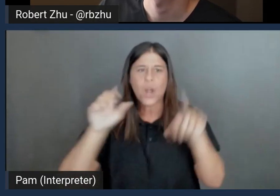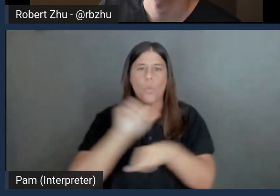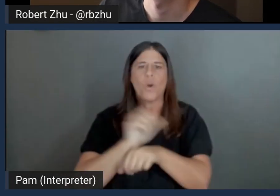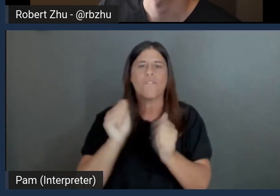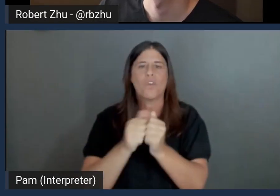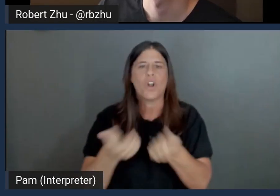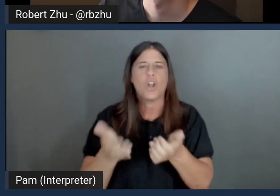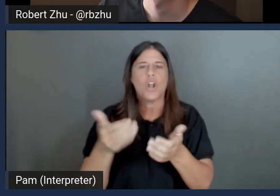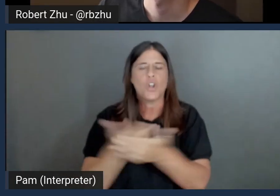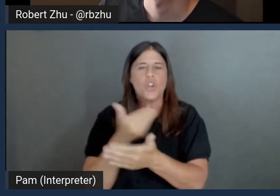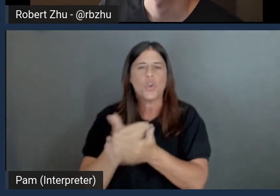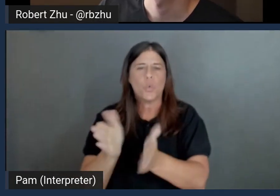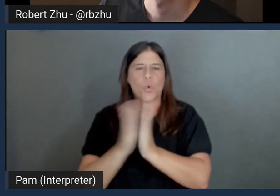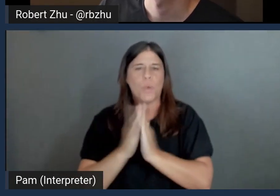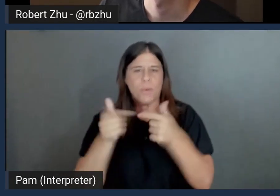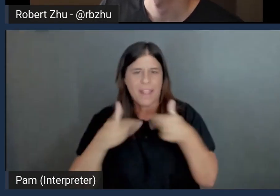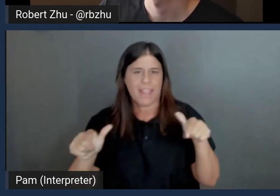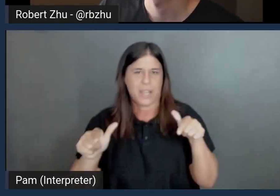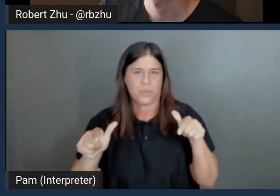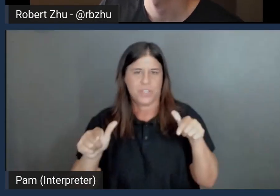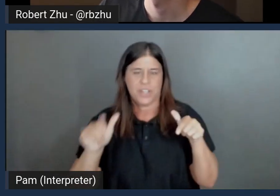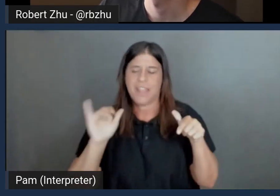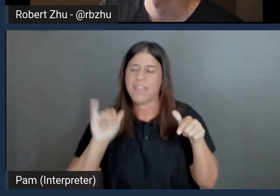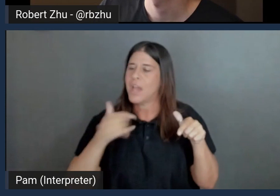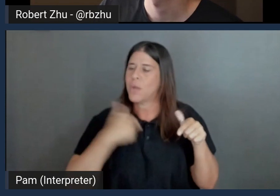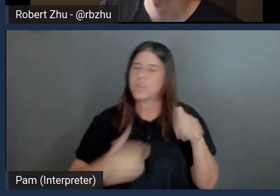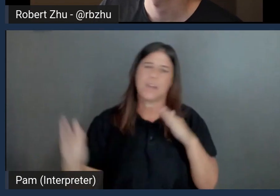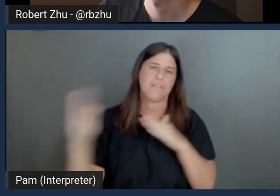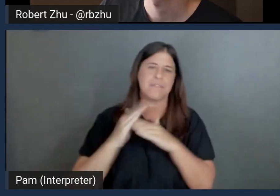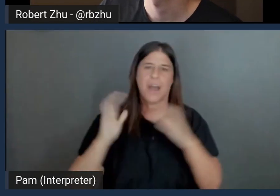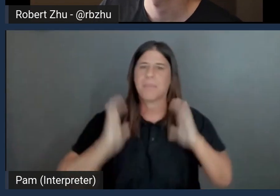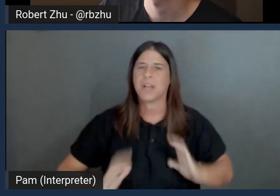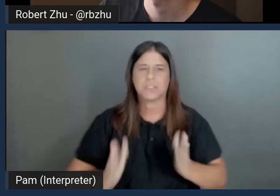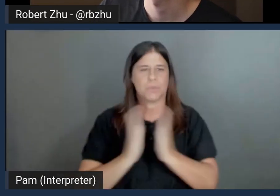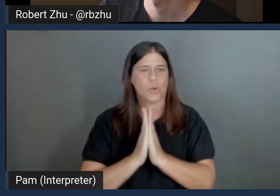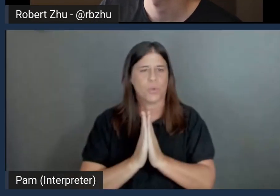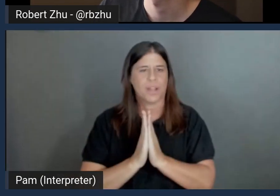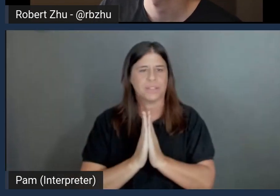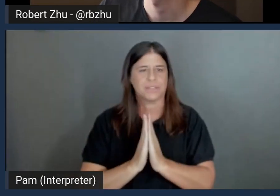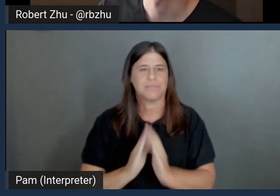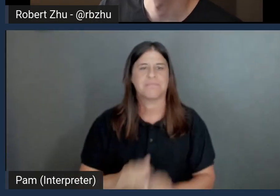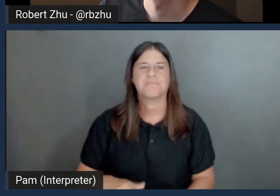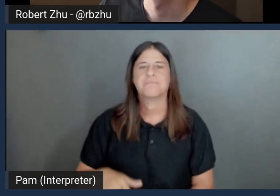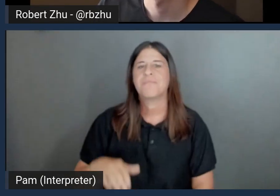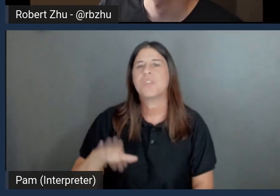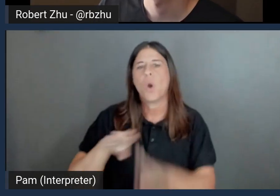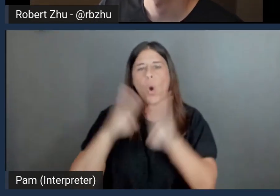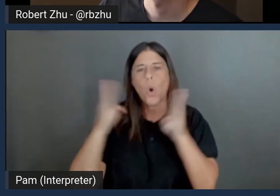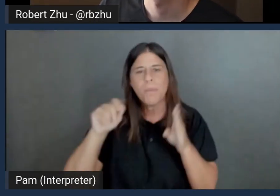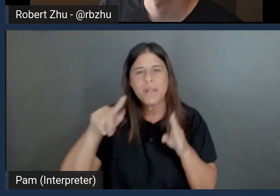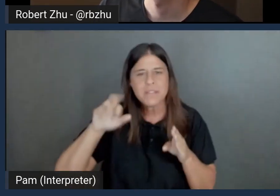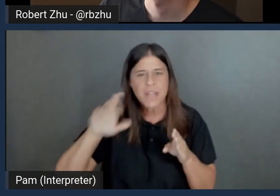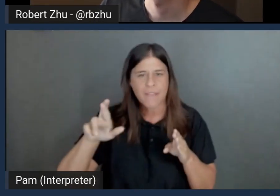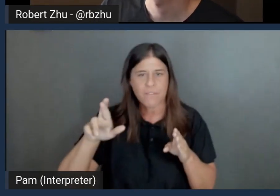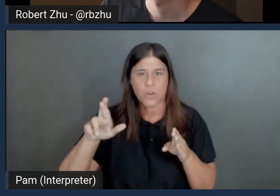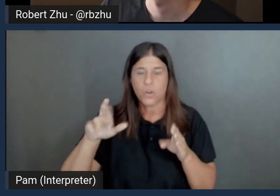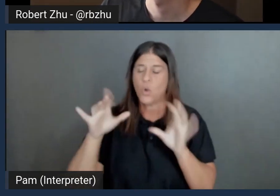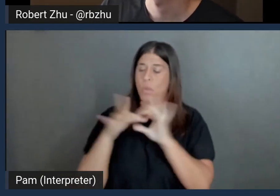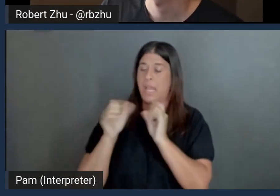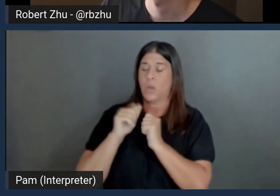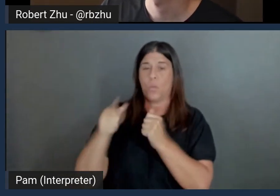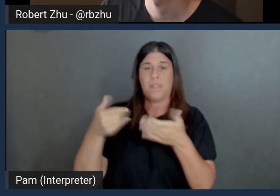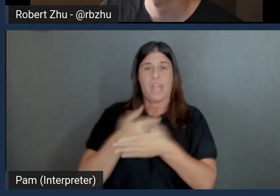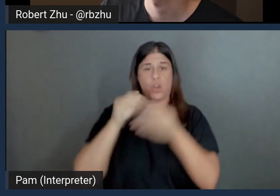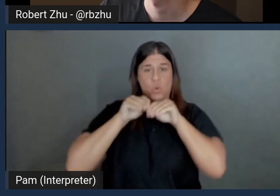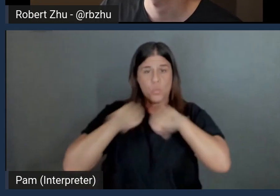language within this. That was kind of our number one customer request, which is OpenCypher. So with this release, Neptune now supports kind of the three